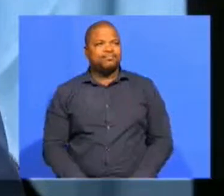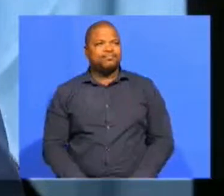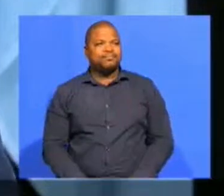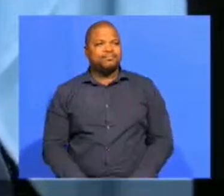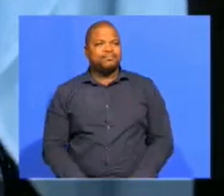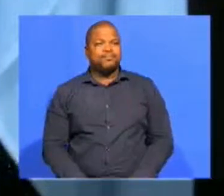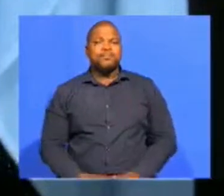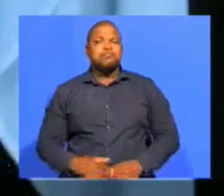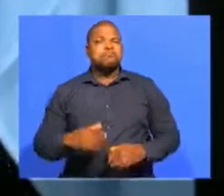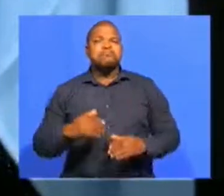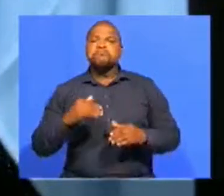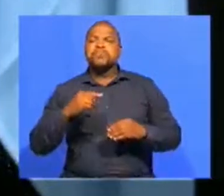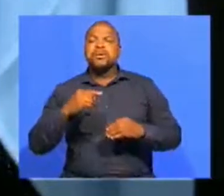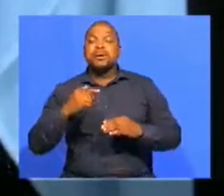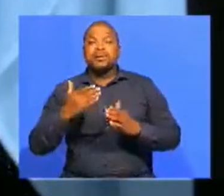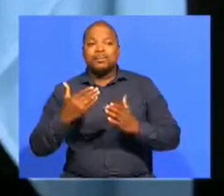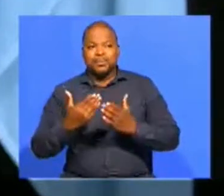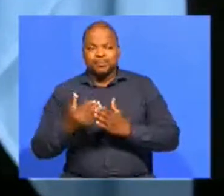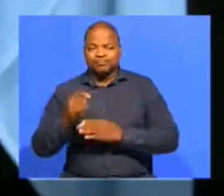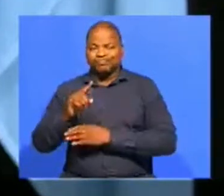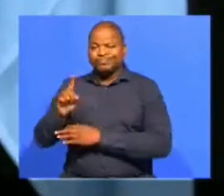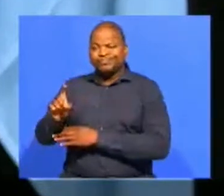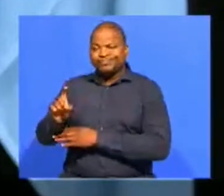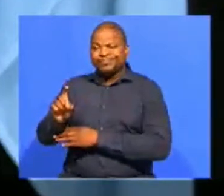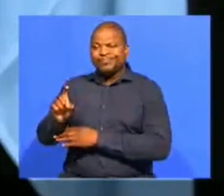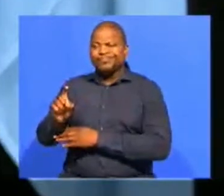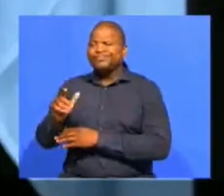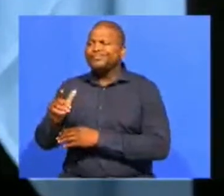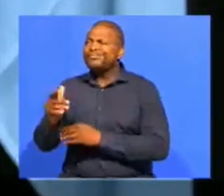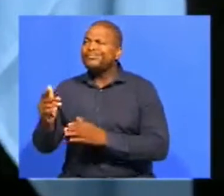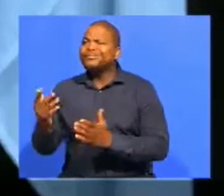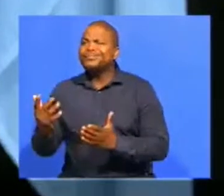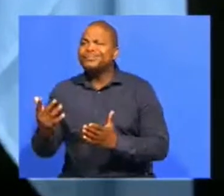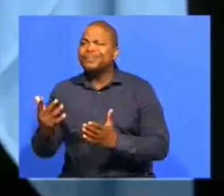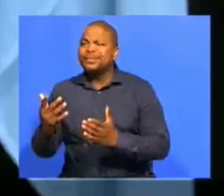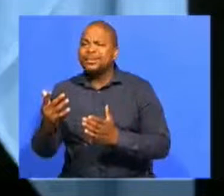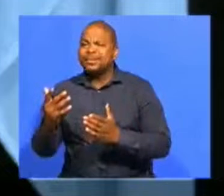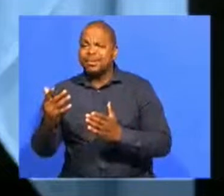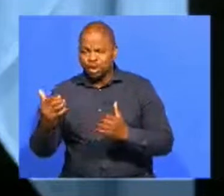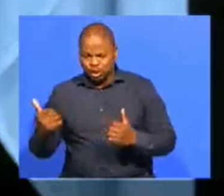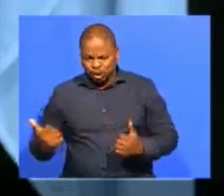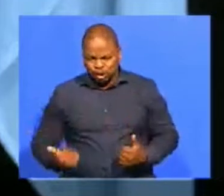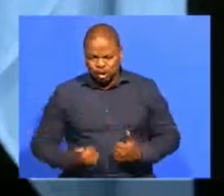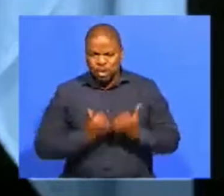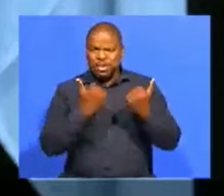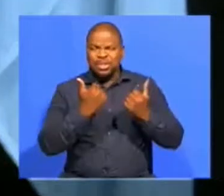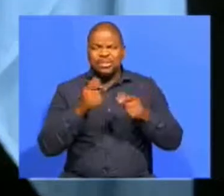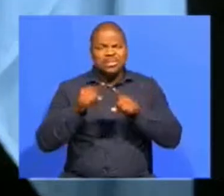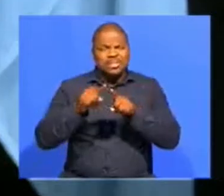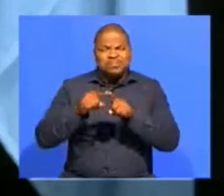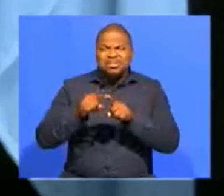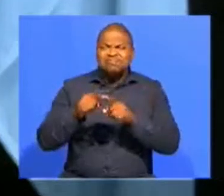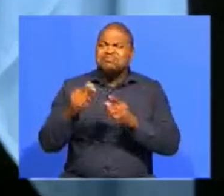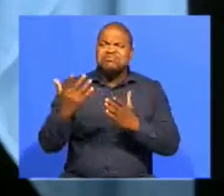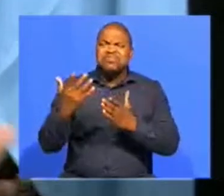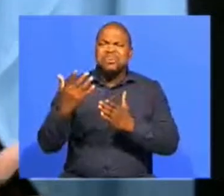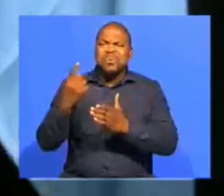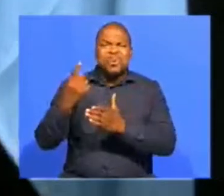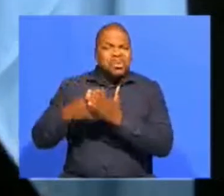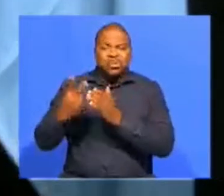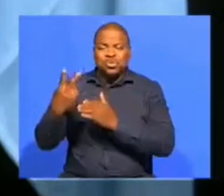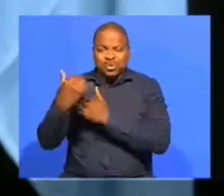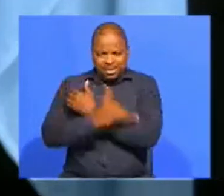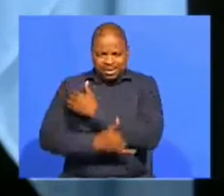When we talk about, there's a question of joint challenges. Well, what is the commonality between the